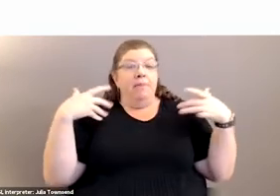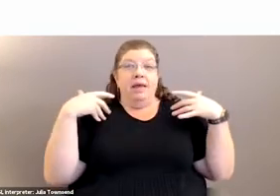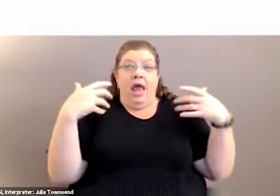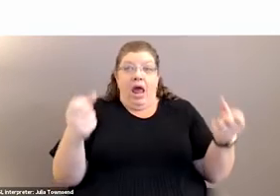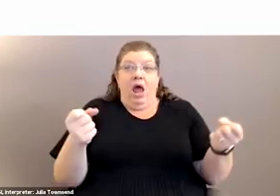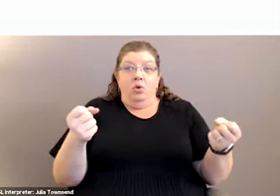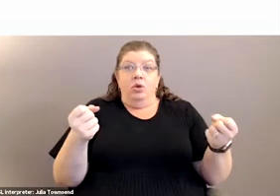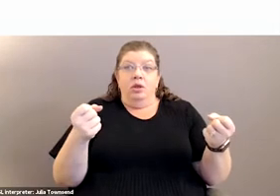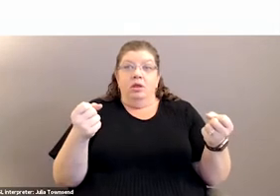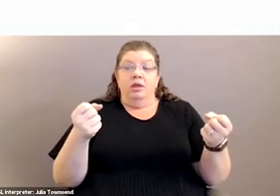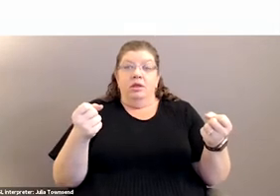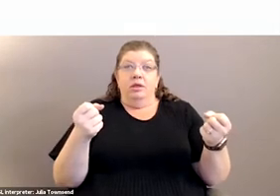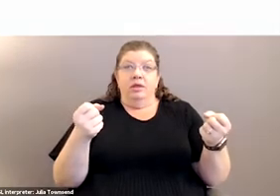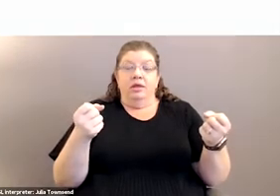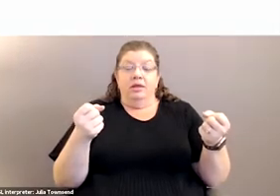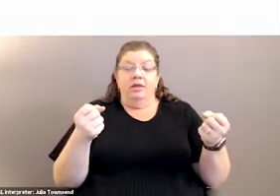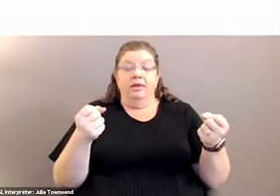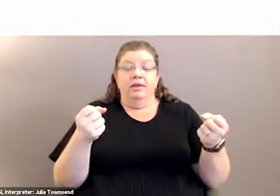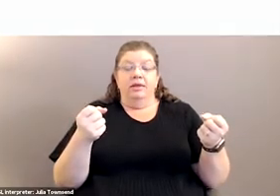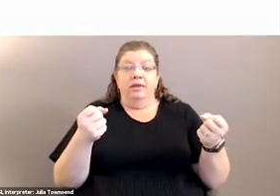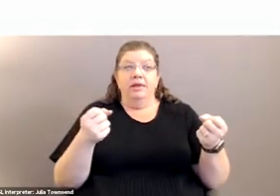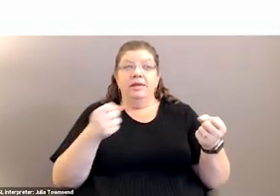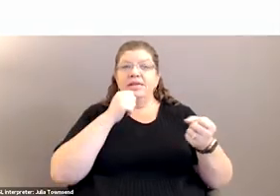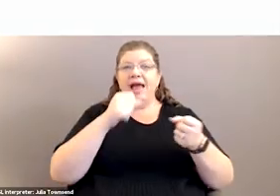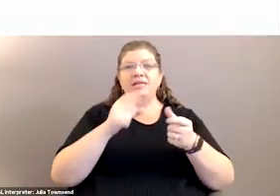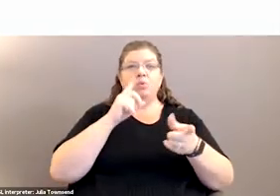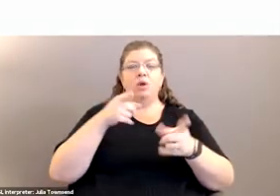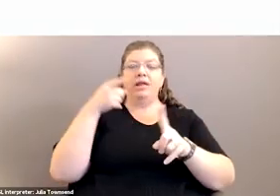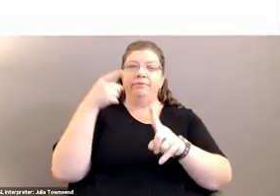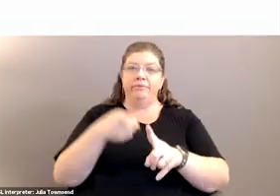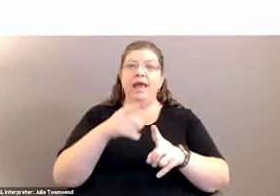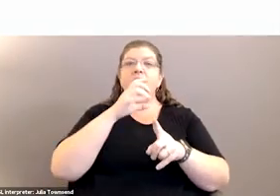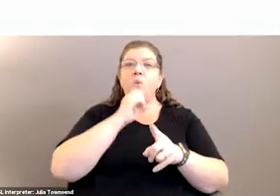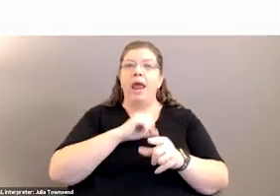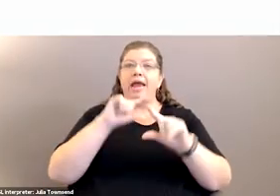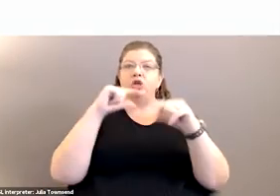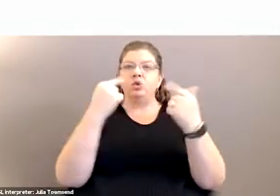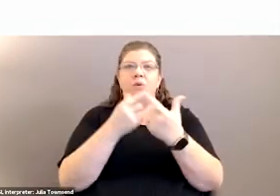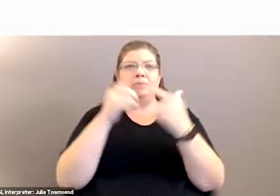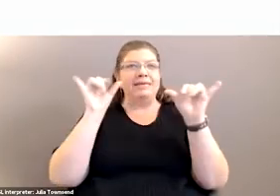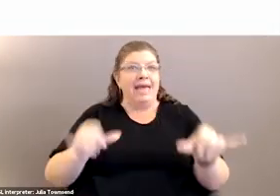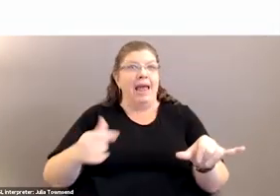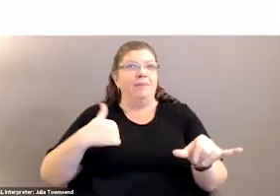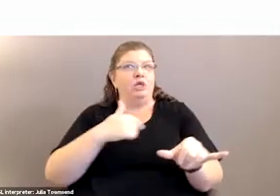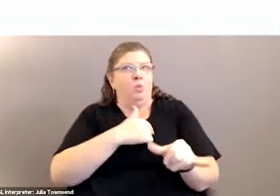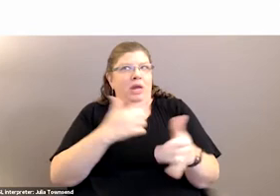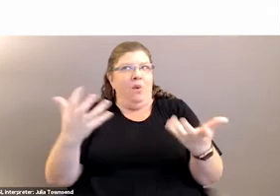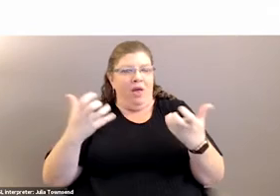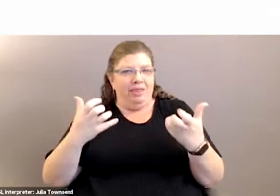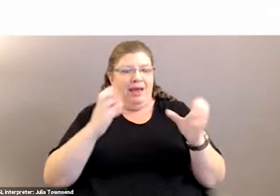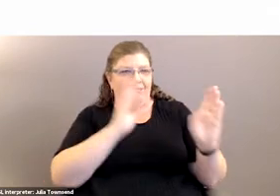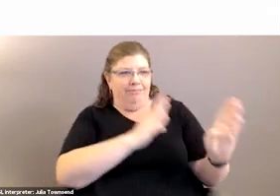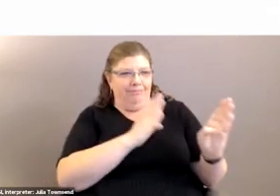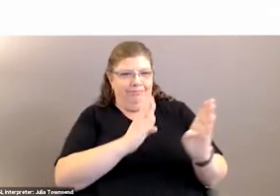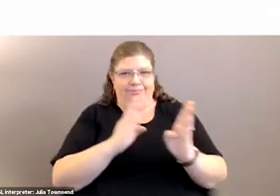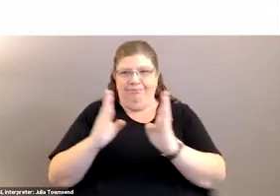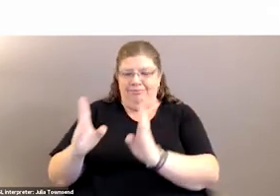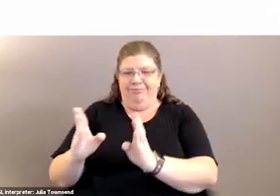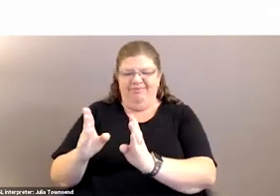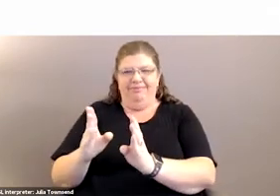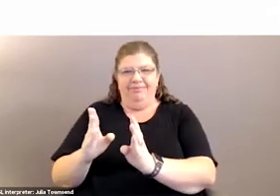um select their age groups the same way we would like them to be um